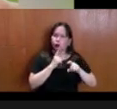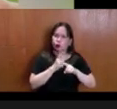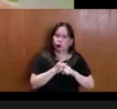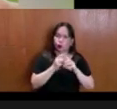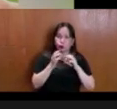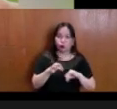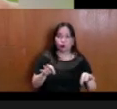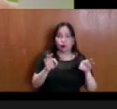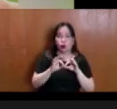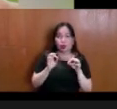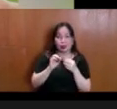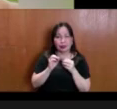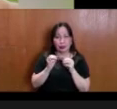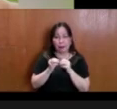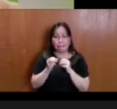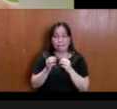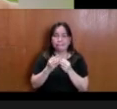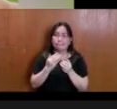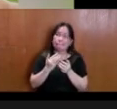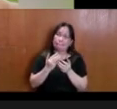number. So that's about